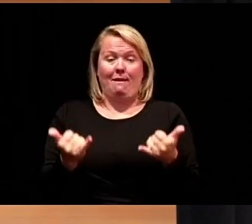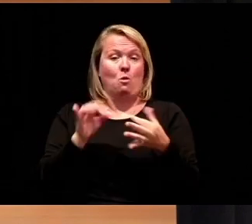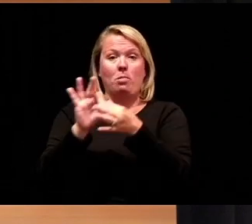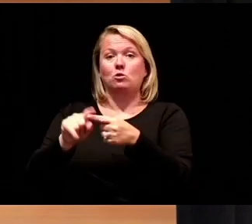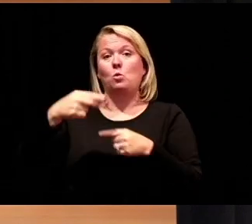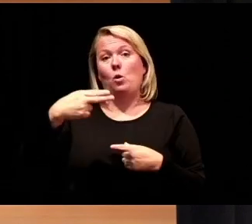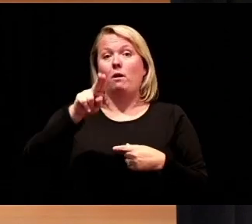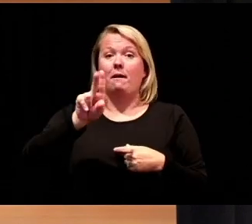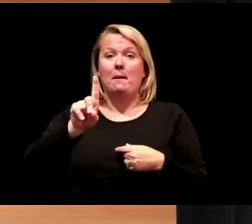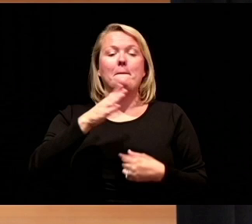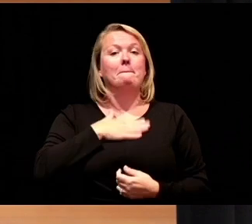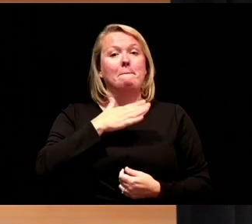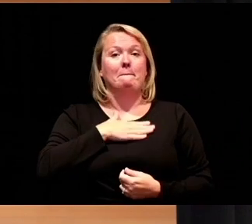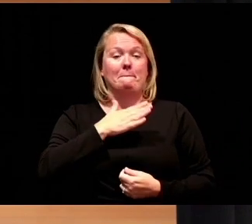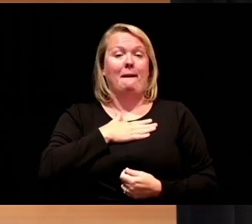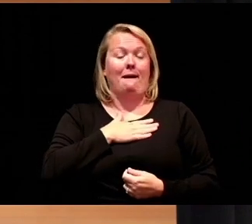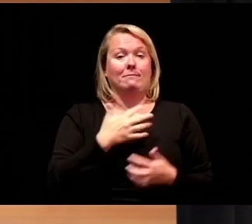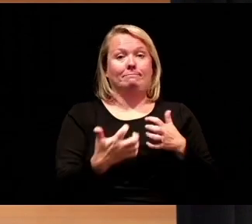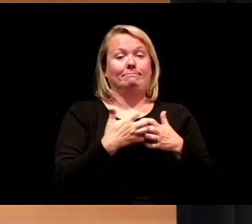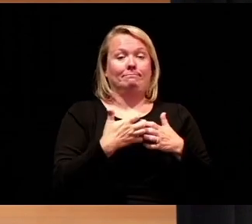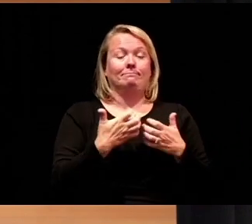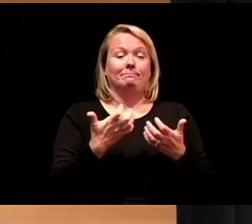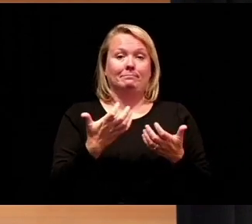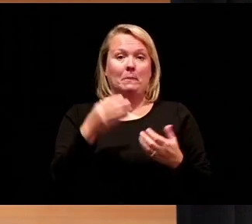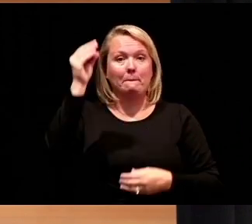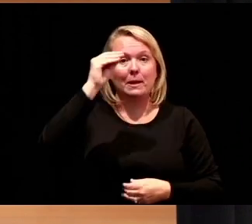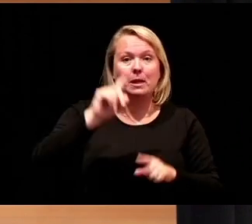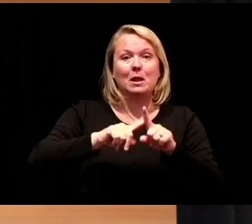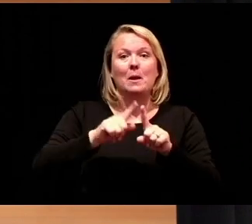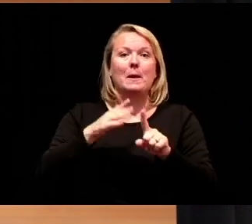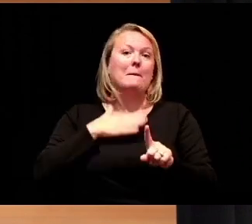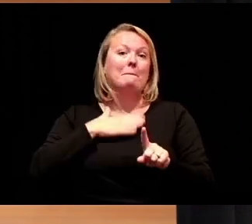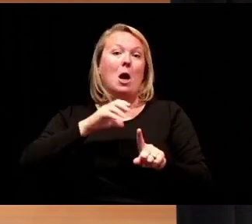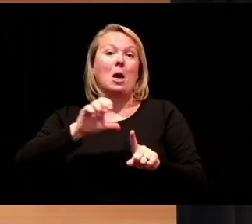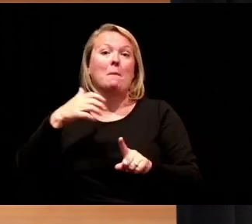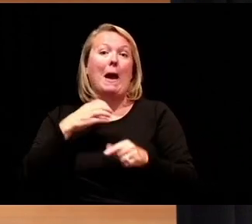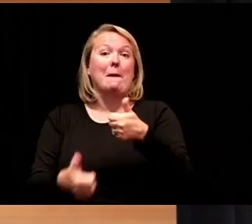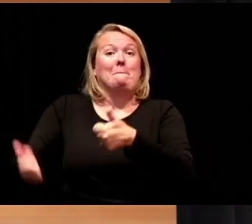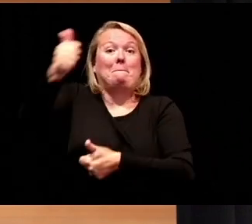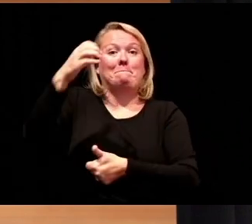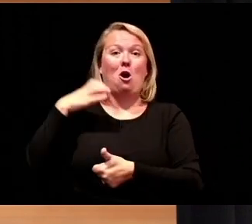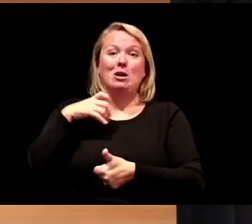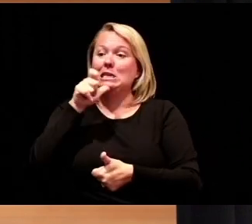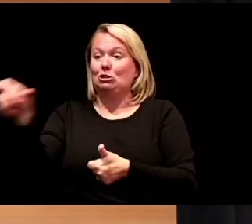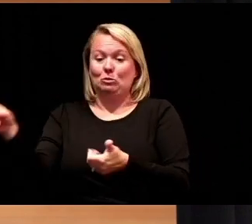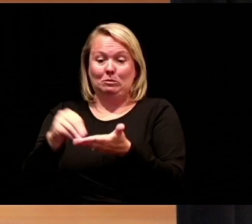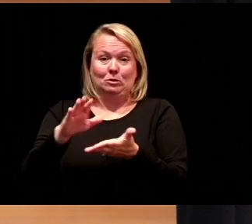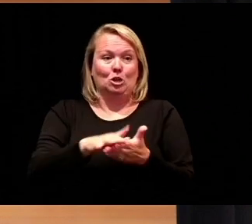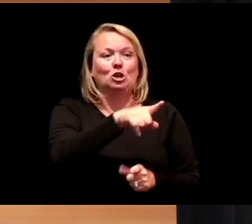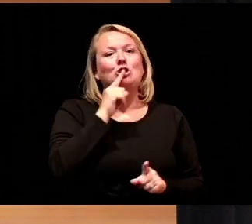suggest. And sometimes, in some circumstances, it even covers the victims of crime when it comes to like abused families or